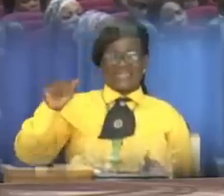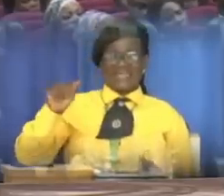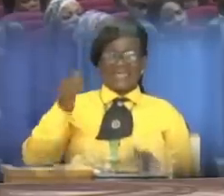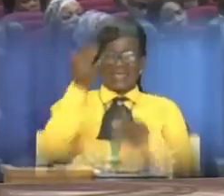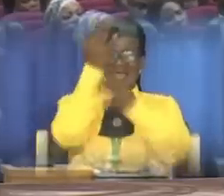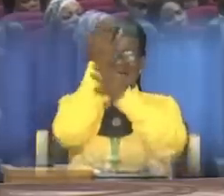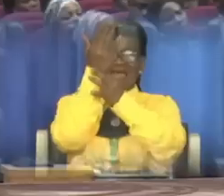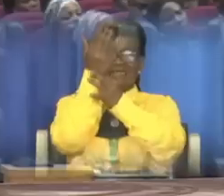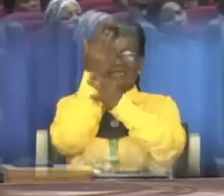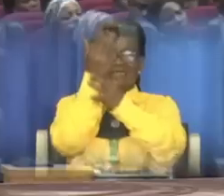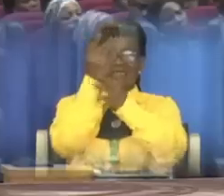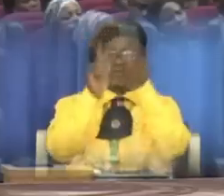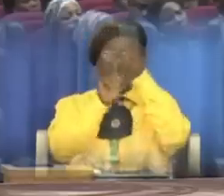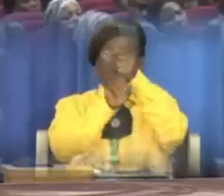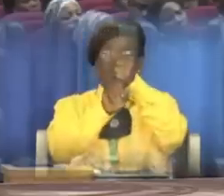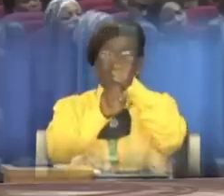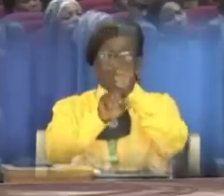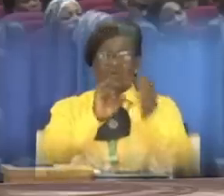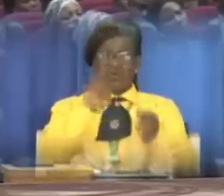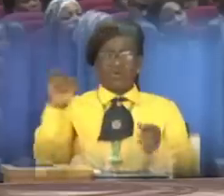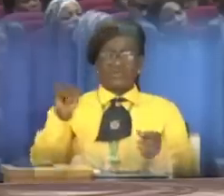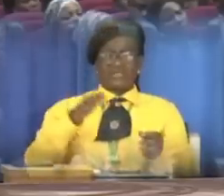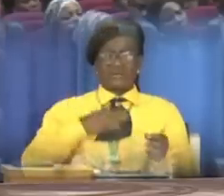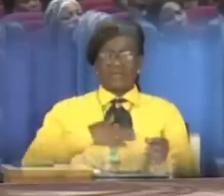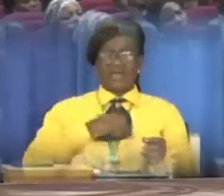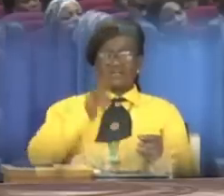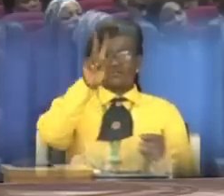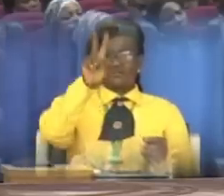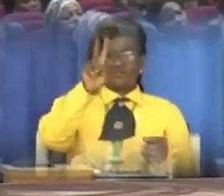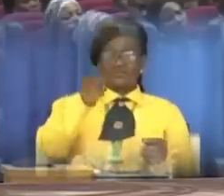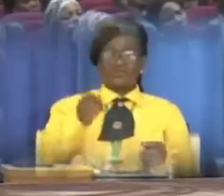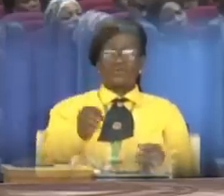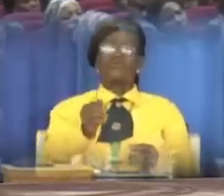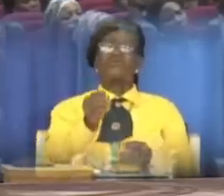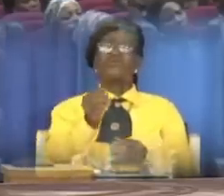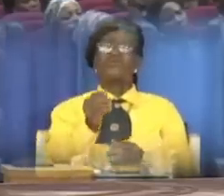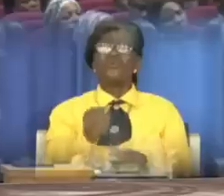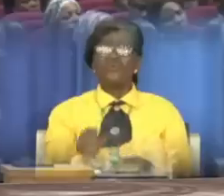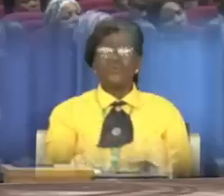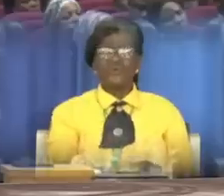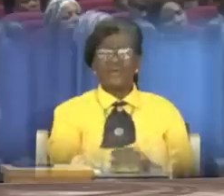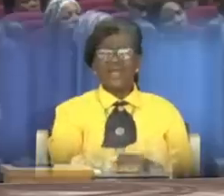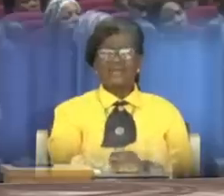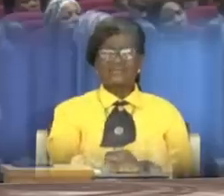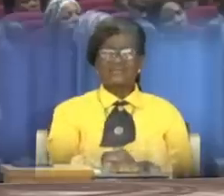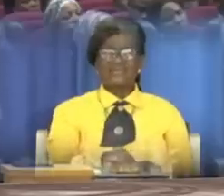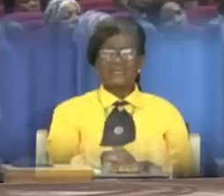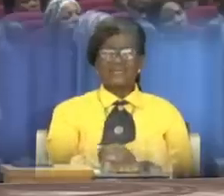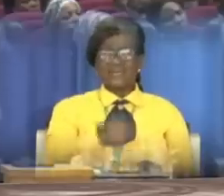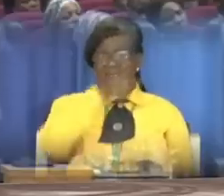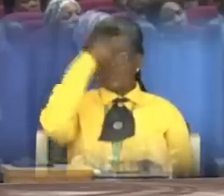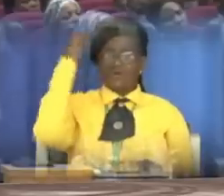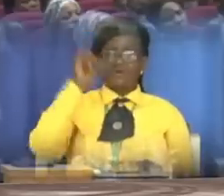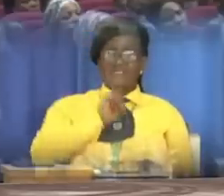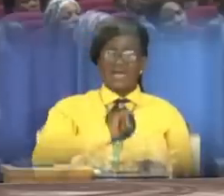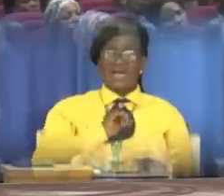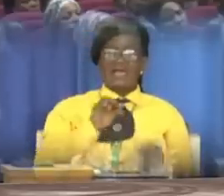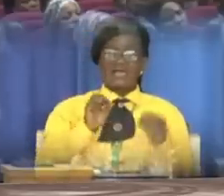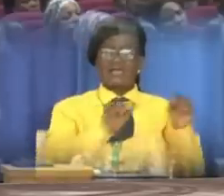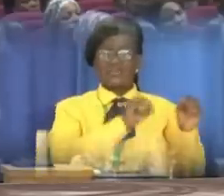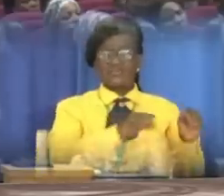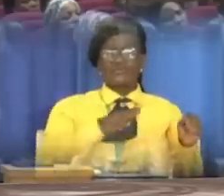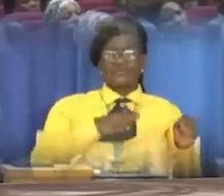holding my two legs, another hand, because I put my hands together as a